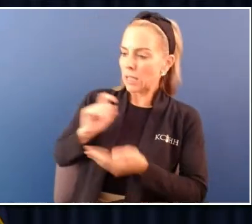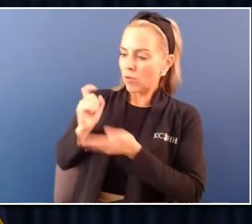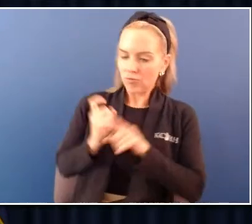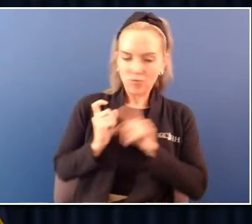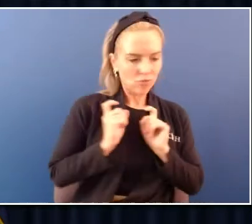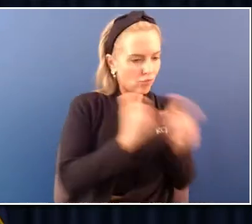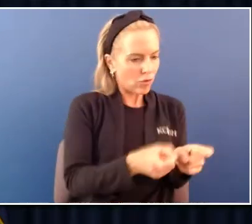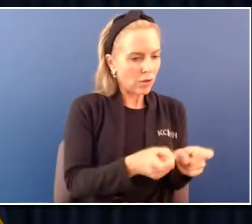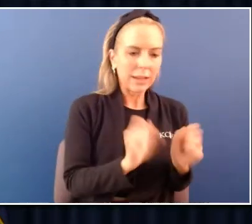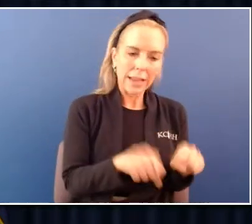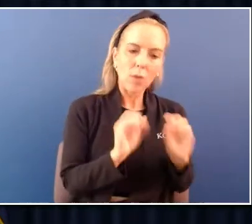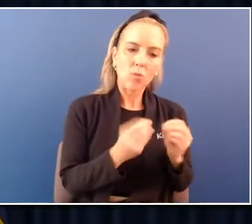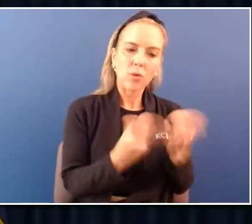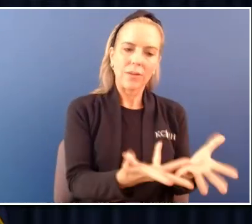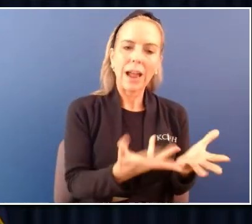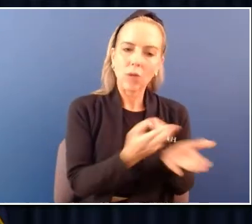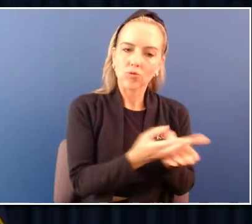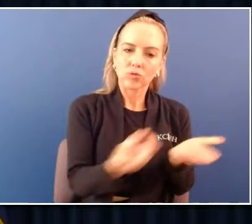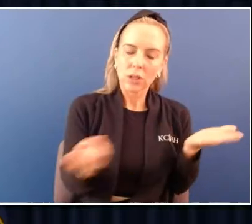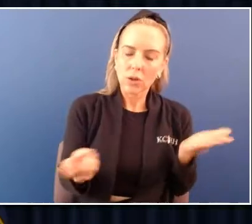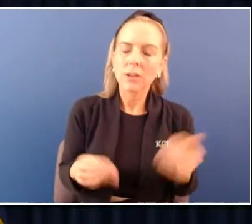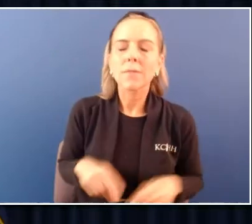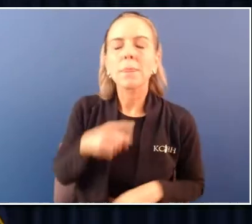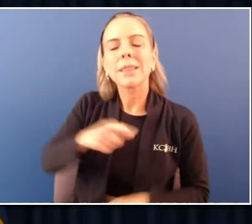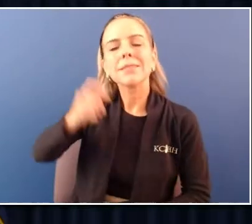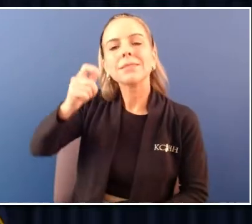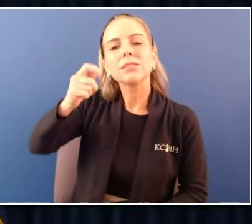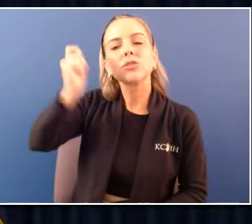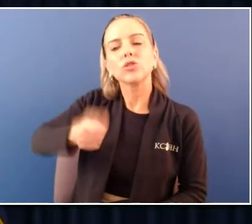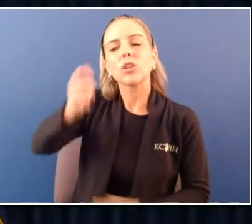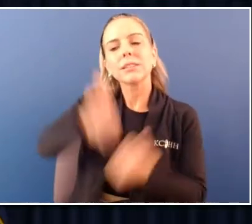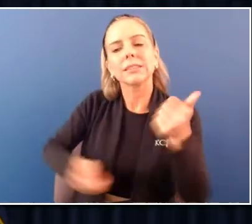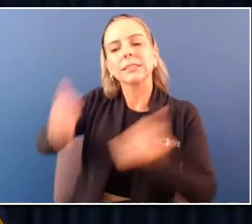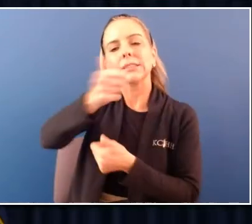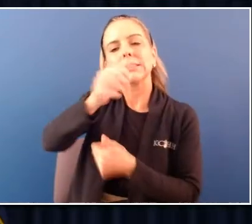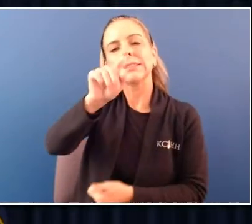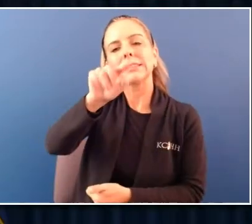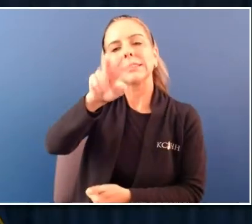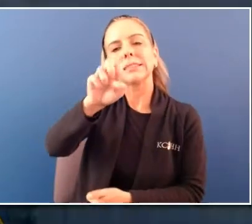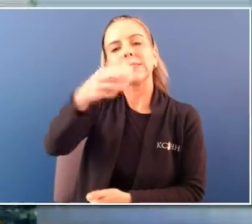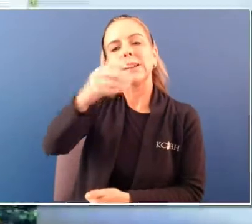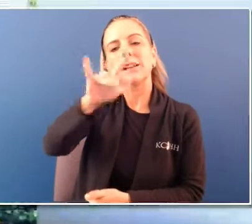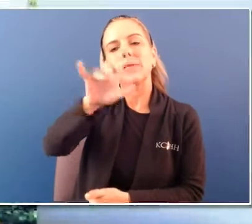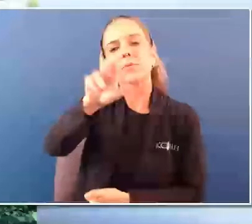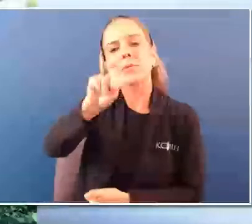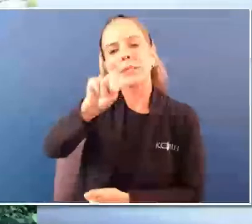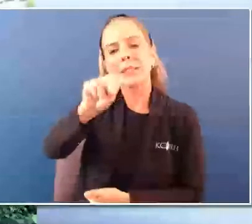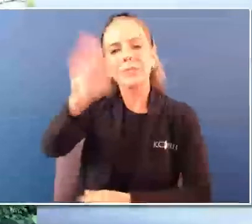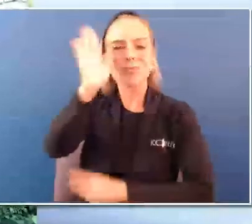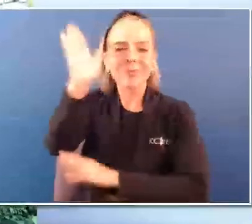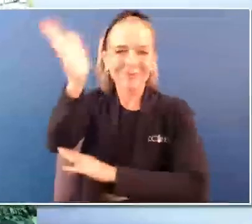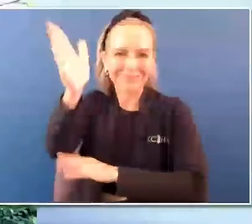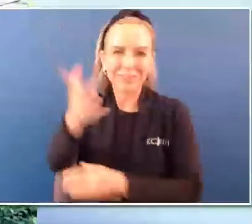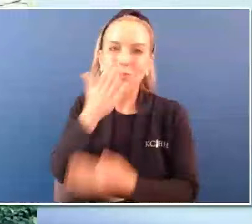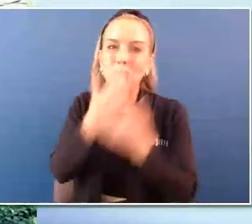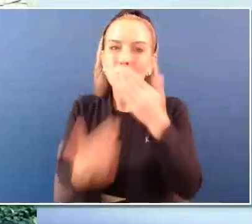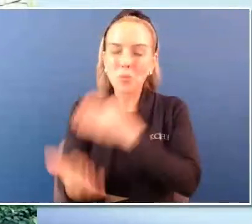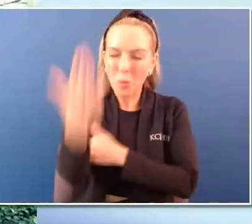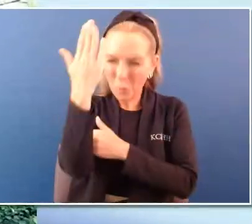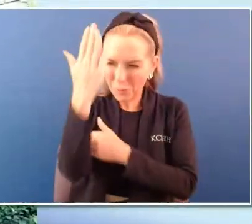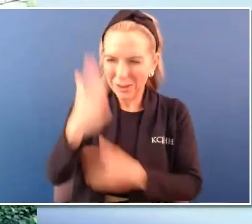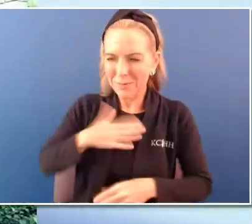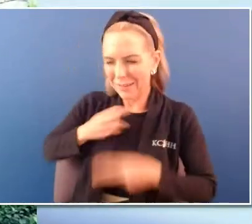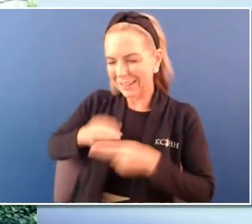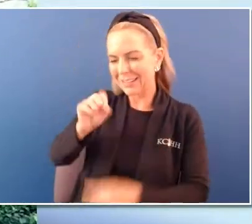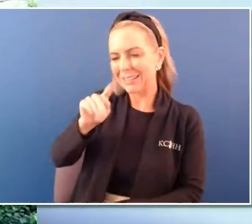today we have a video from Nicholas County Judge Executive Steve Hamilton about the project. Good morning. My name is Steve